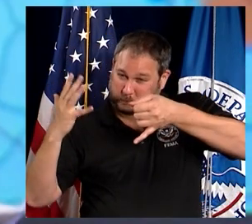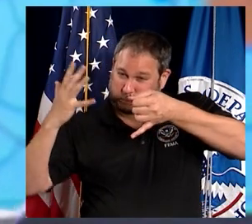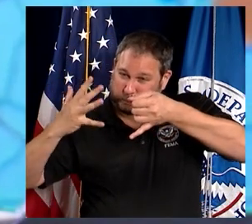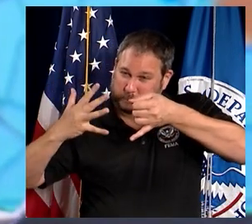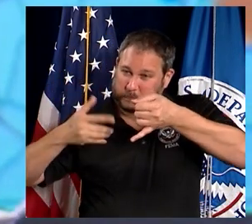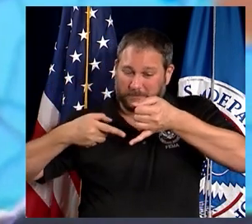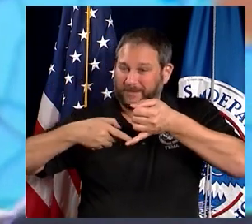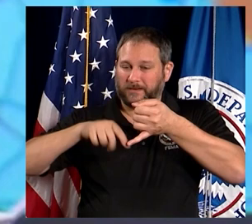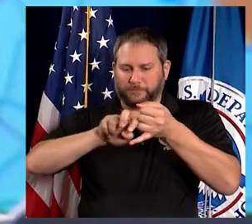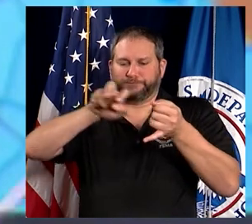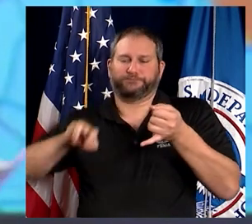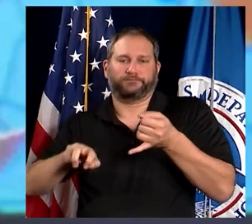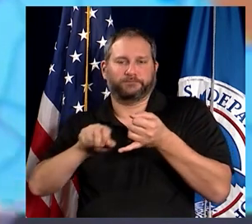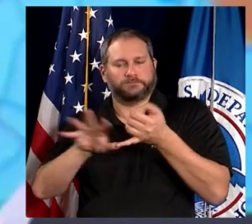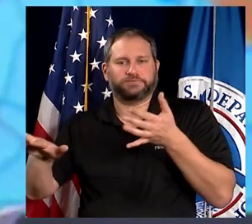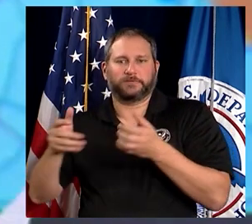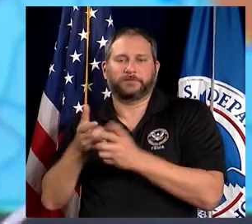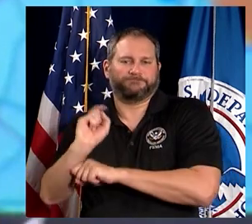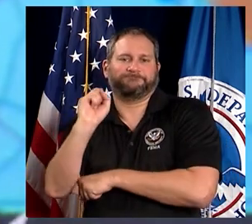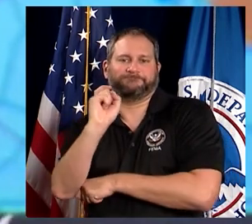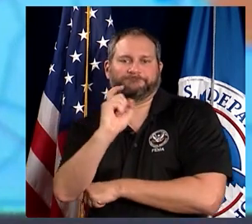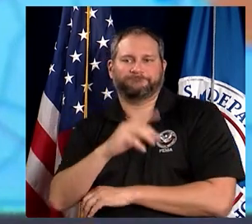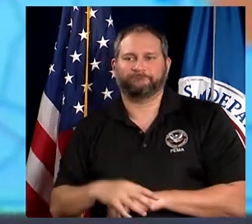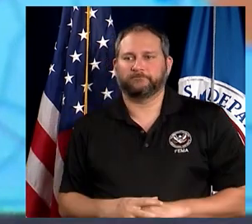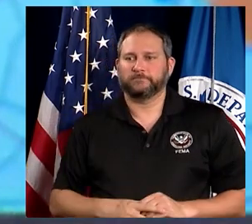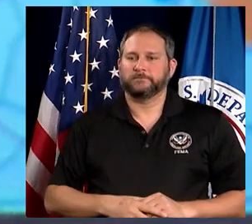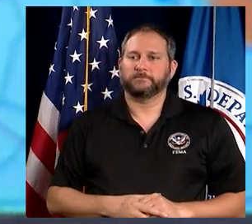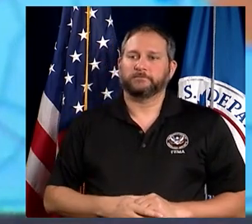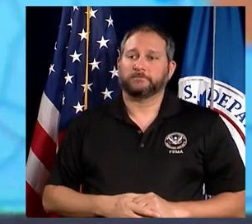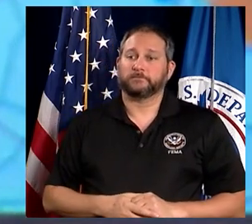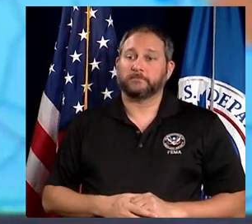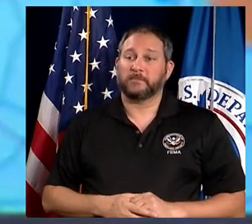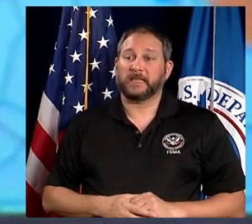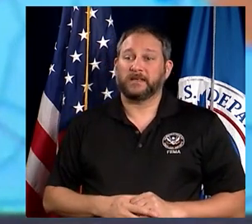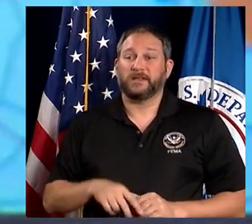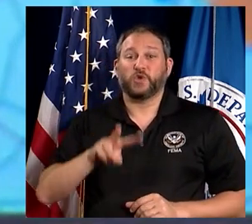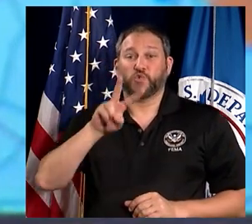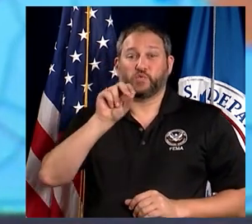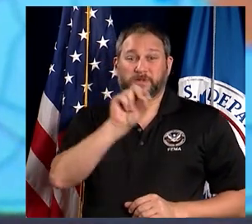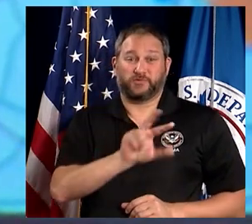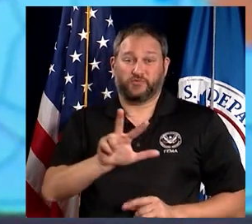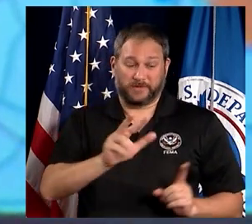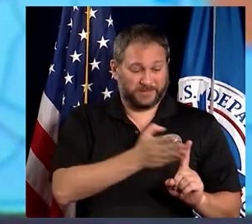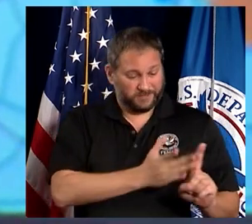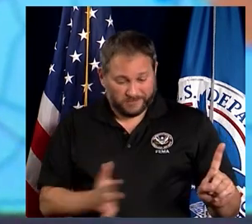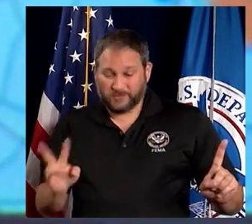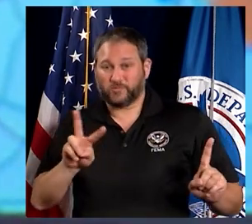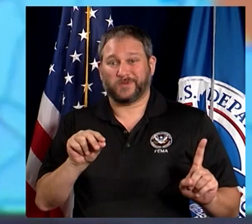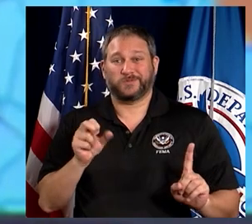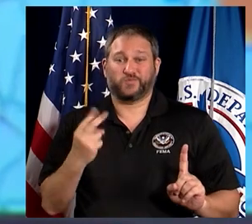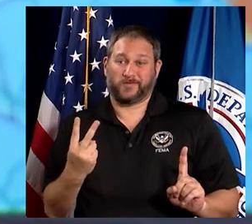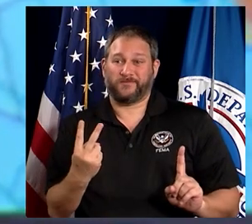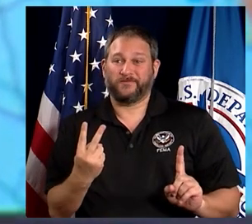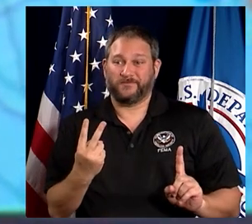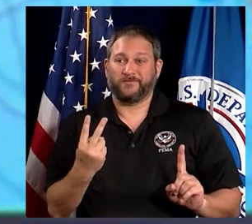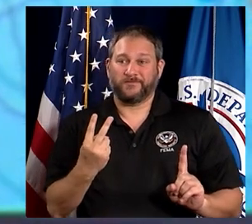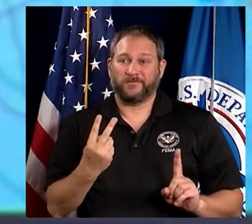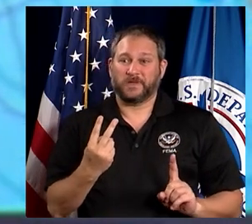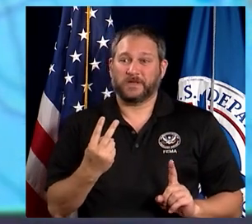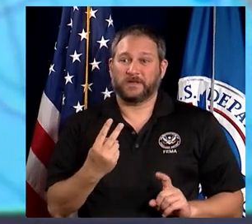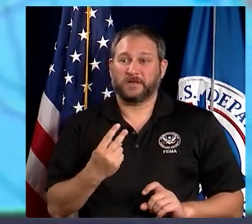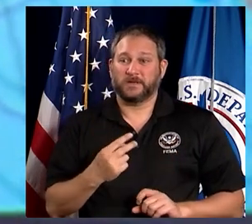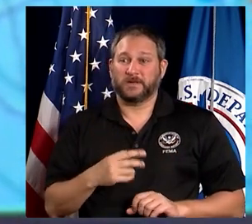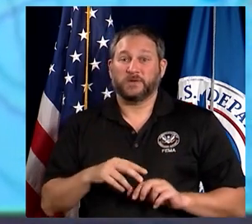pow! From 2003 to 2012, storm events, usually starring